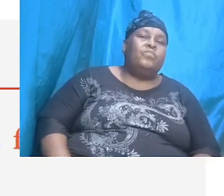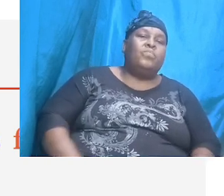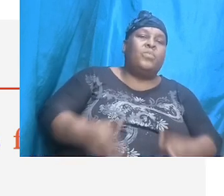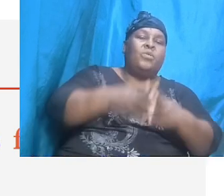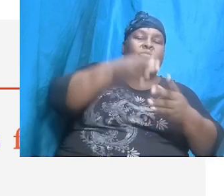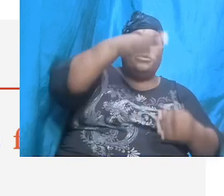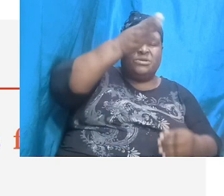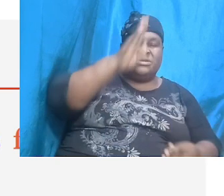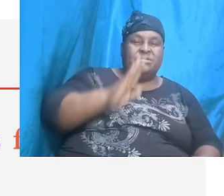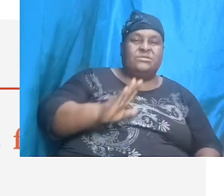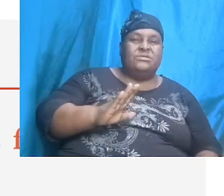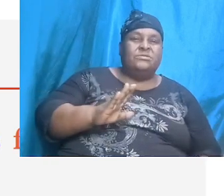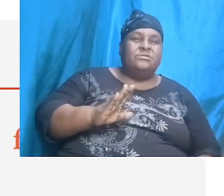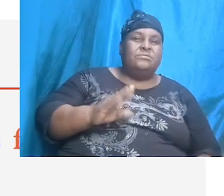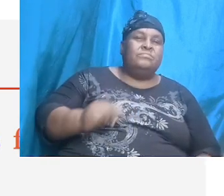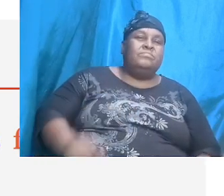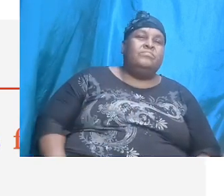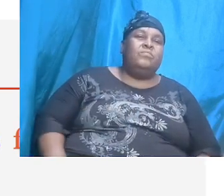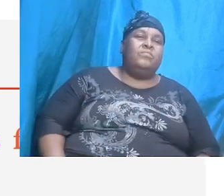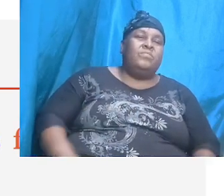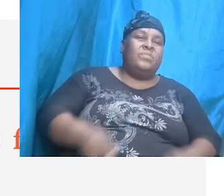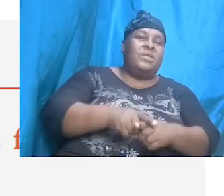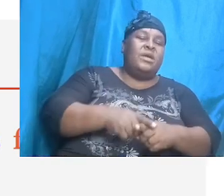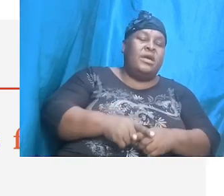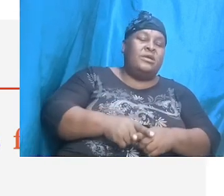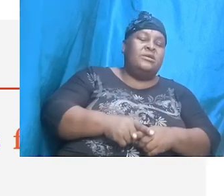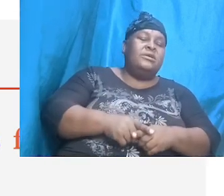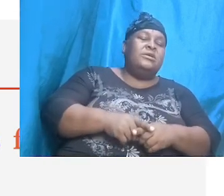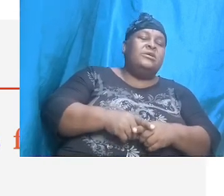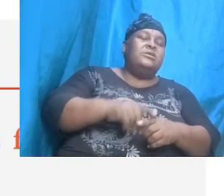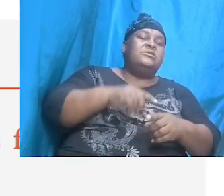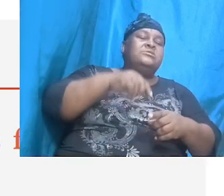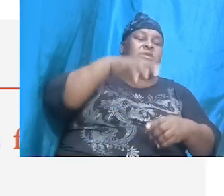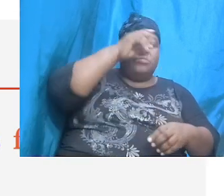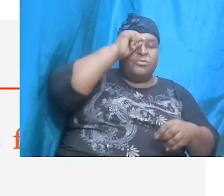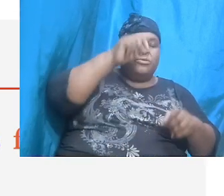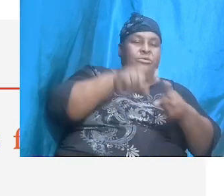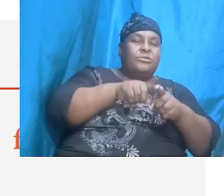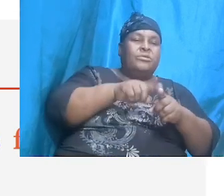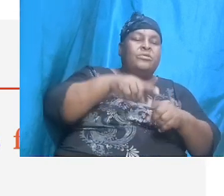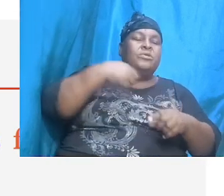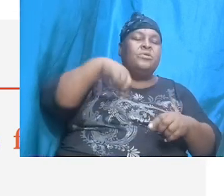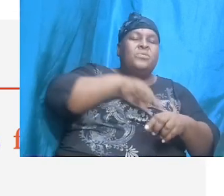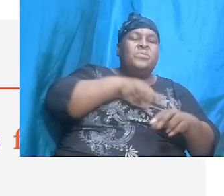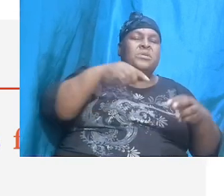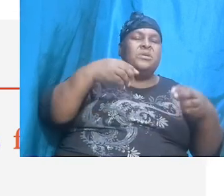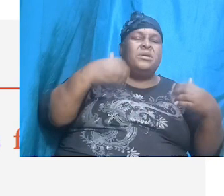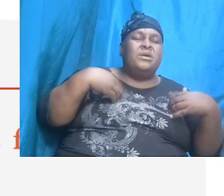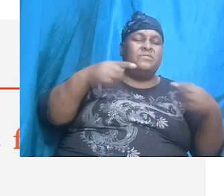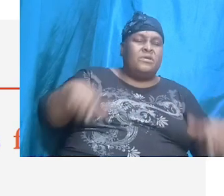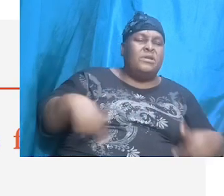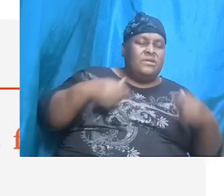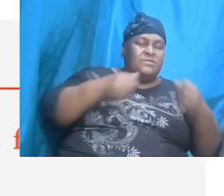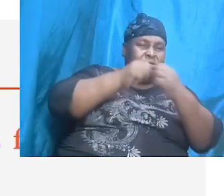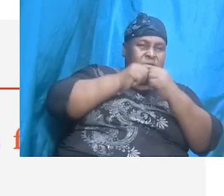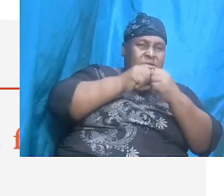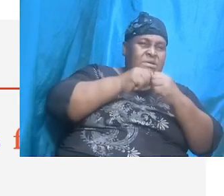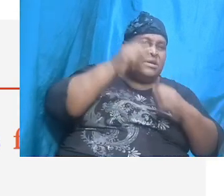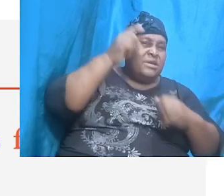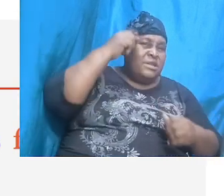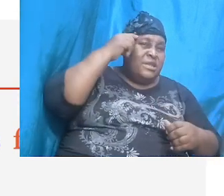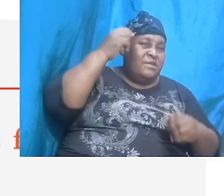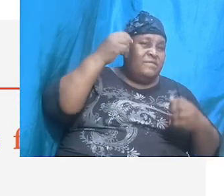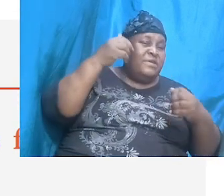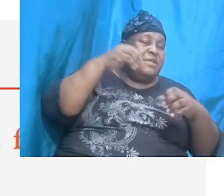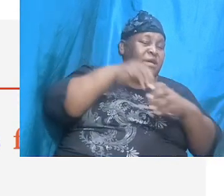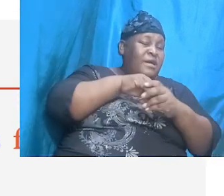Praise God. So, as brethren, we have to dwell together. And David had this in mind as it relates